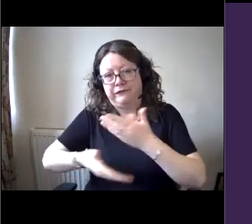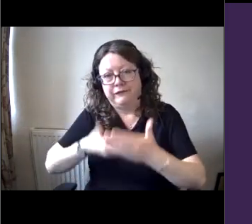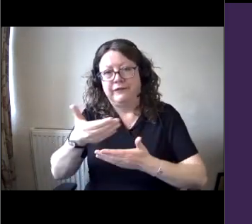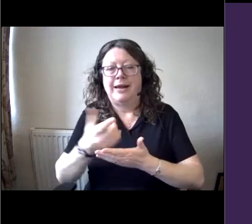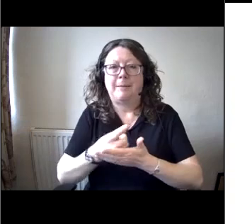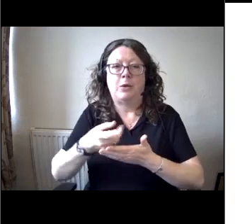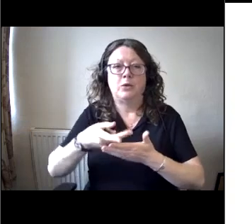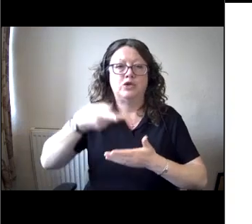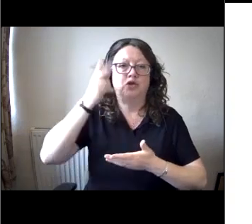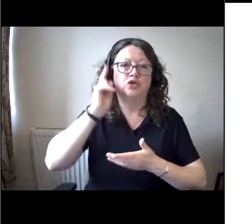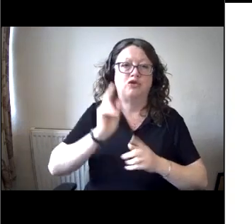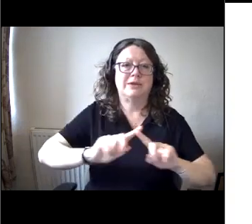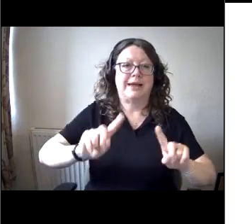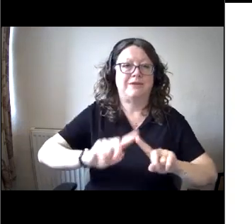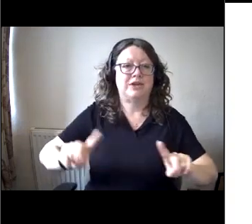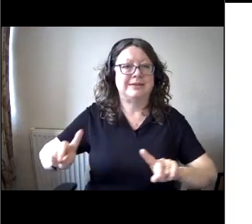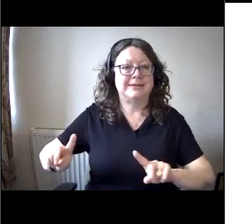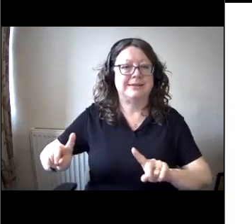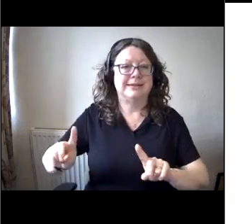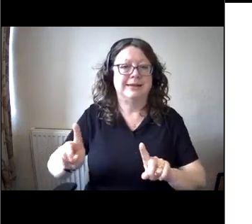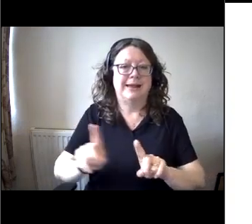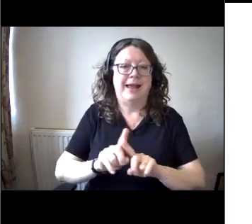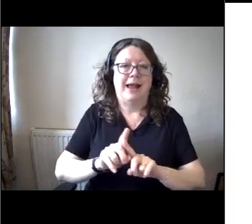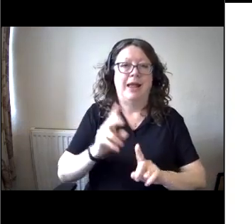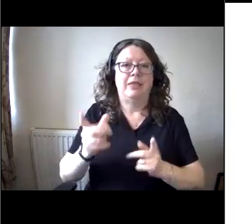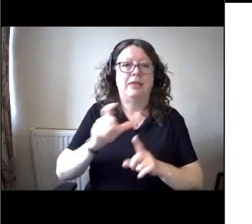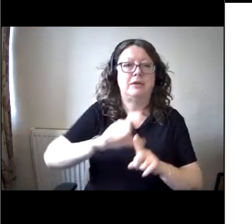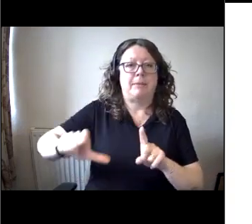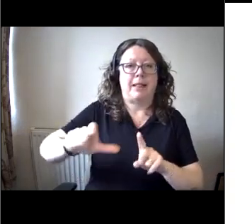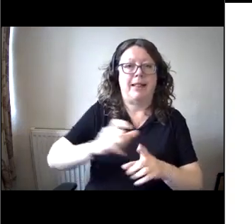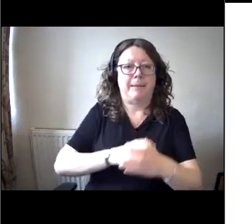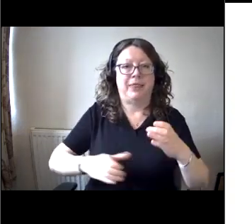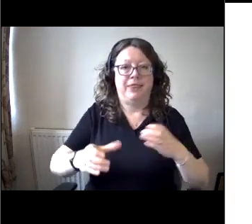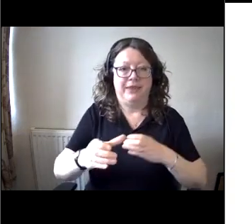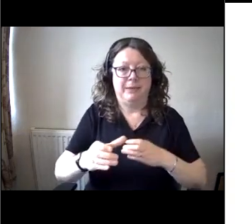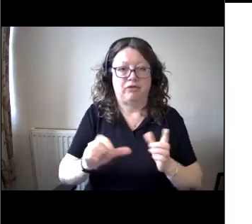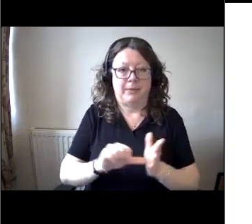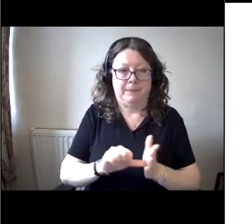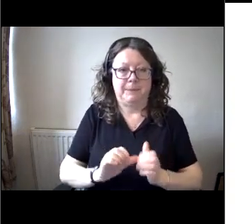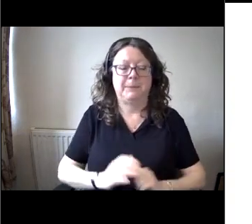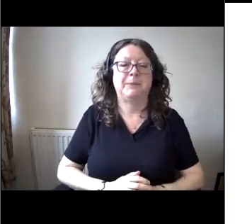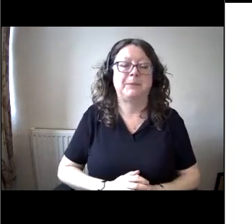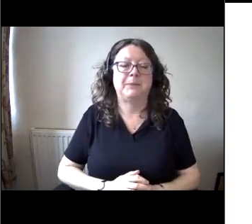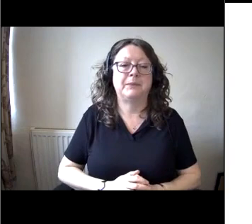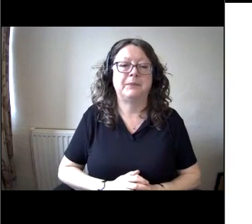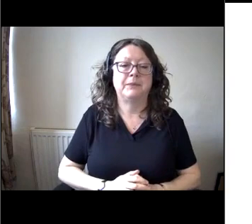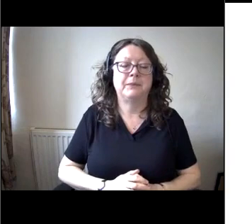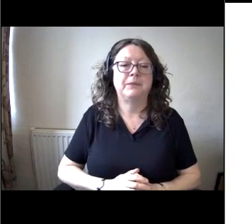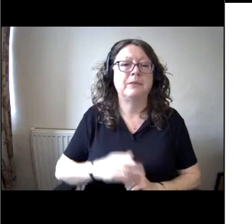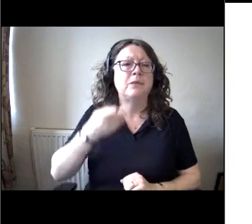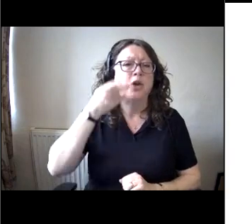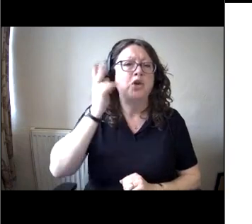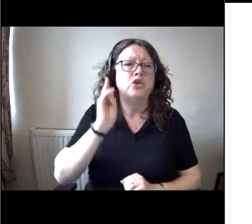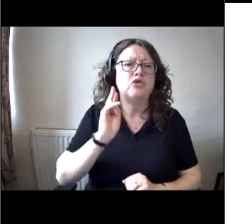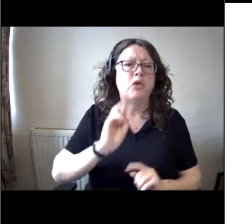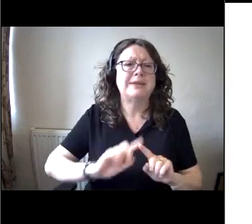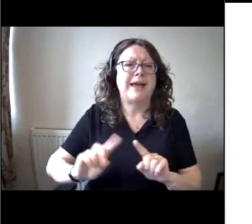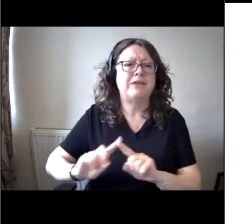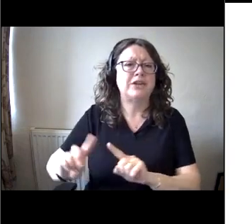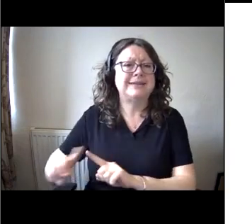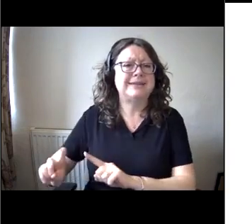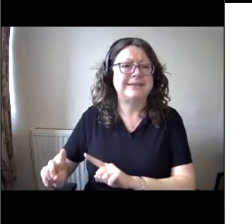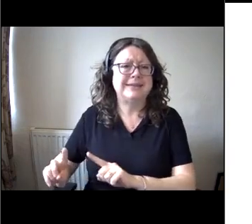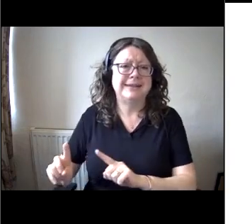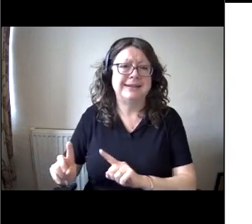mind. So essentially, neurodiversity, it's a pretty big word, it's a long word, but